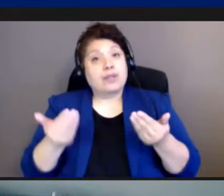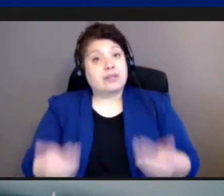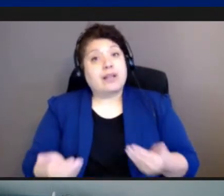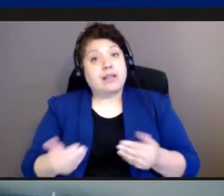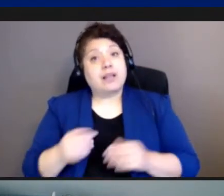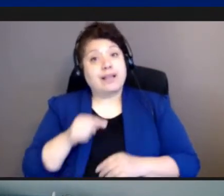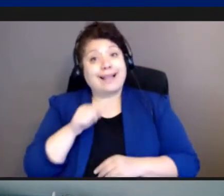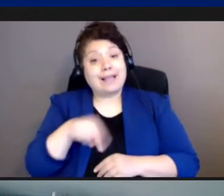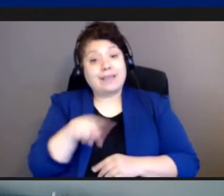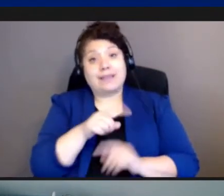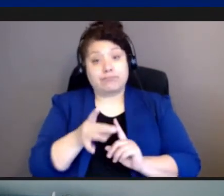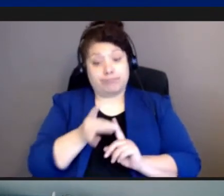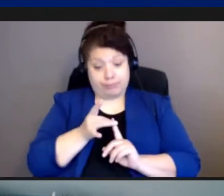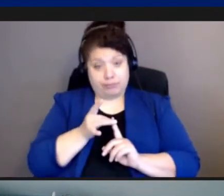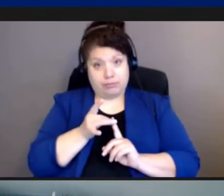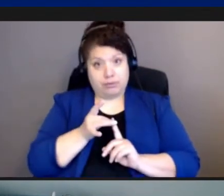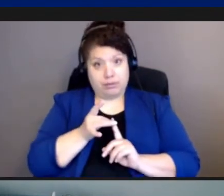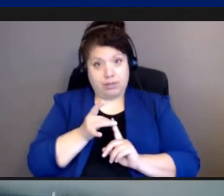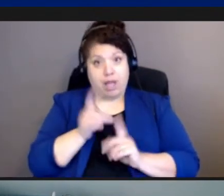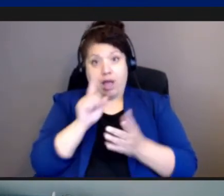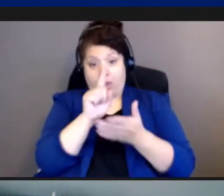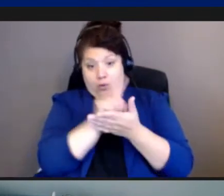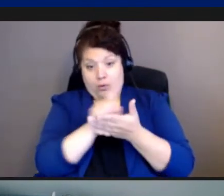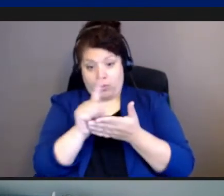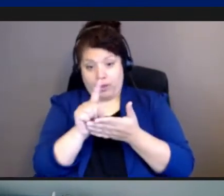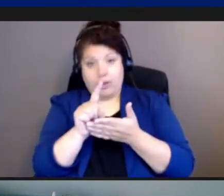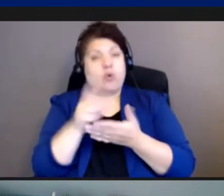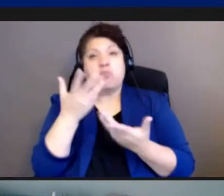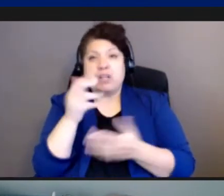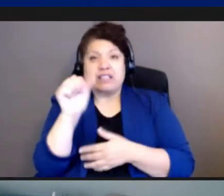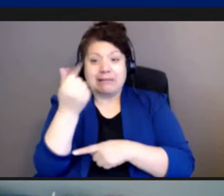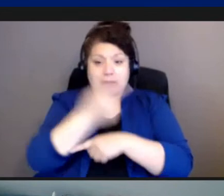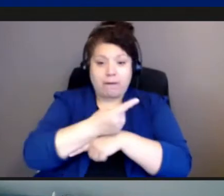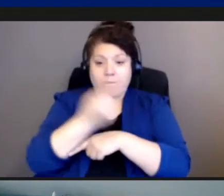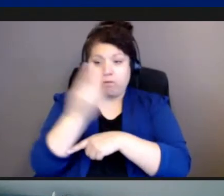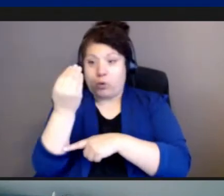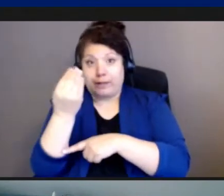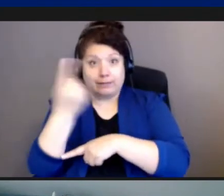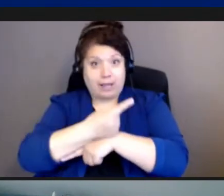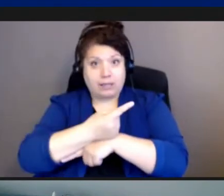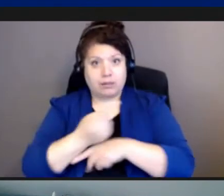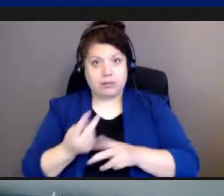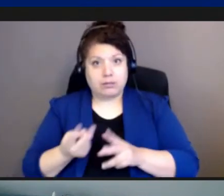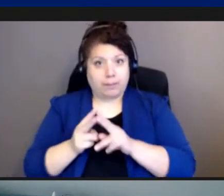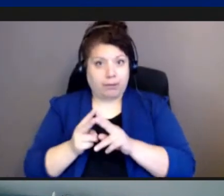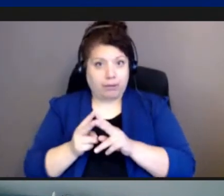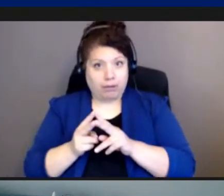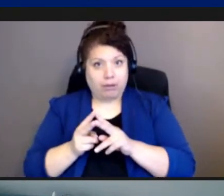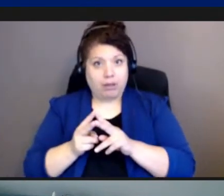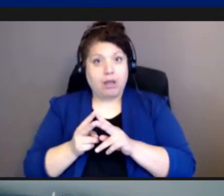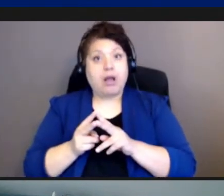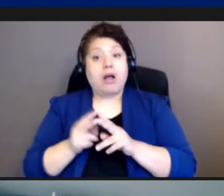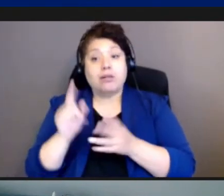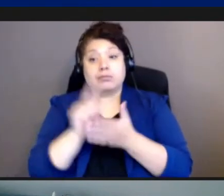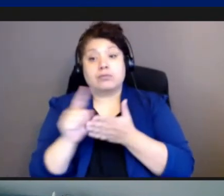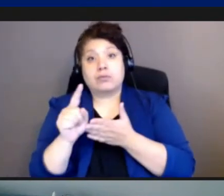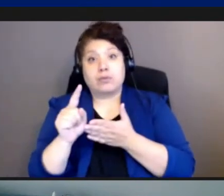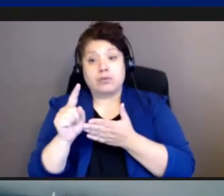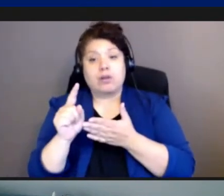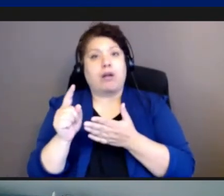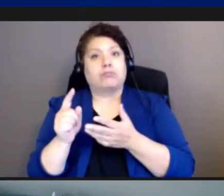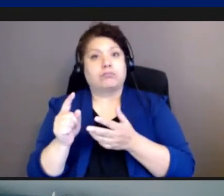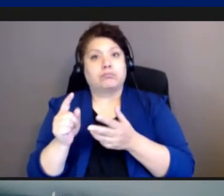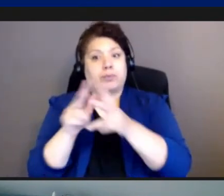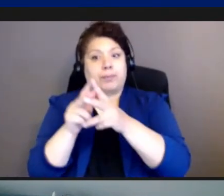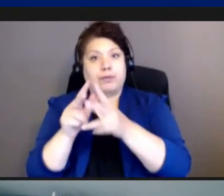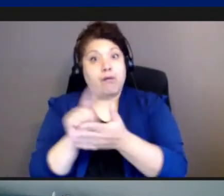our number of cases in a week every 10 to 14 days, and so if nothing changes, that's possible that could